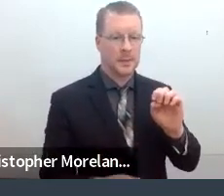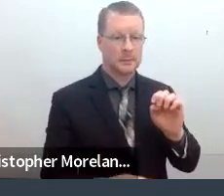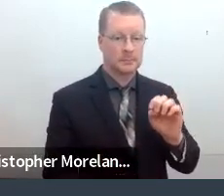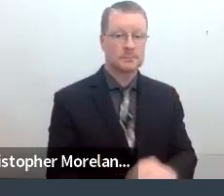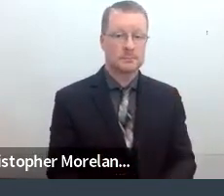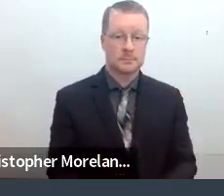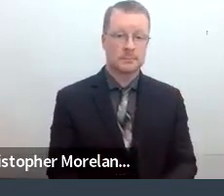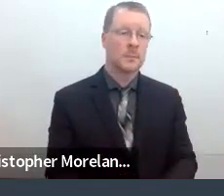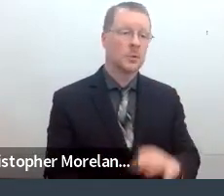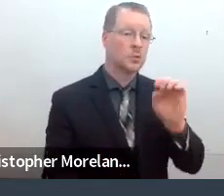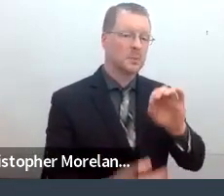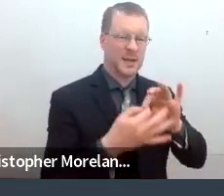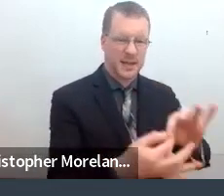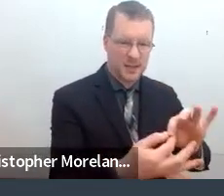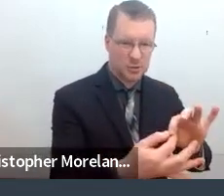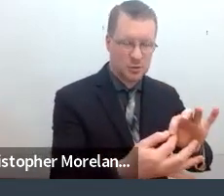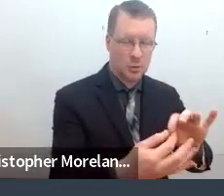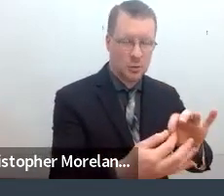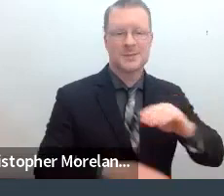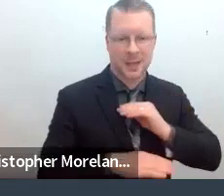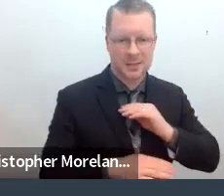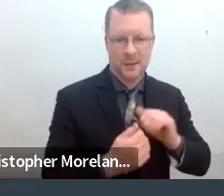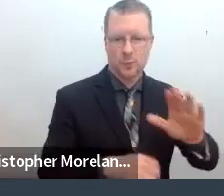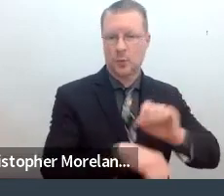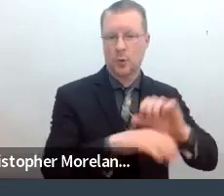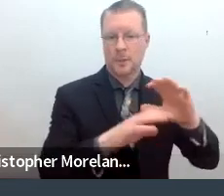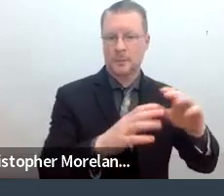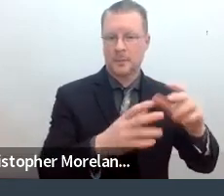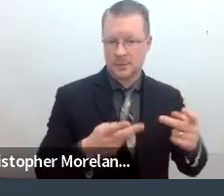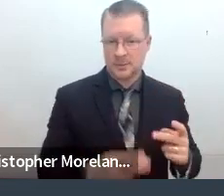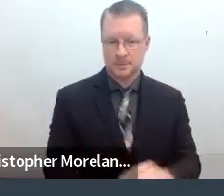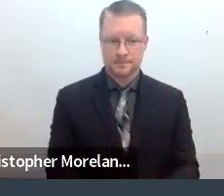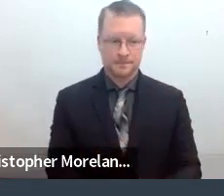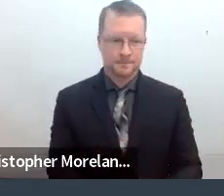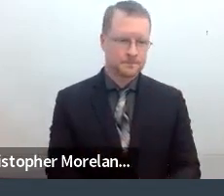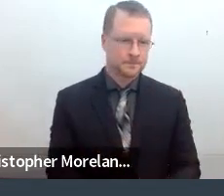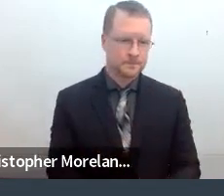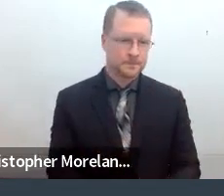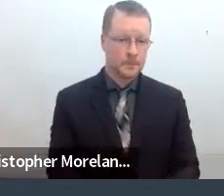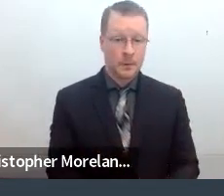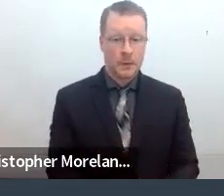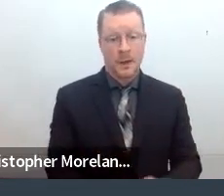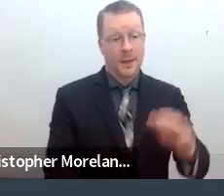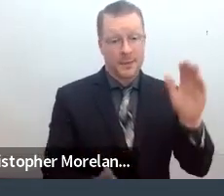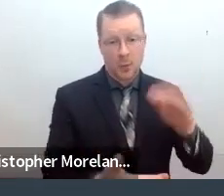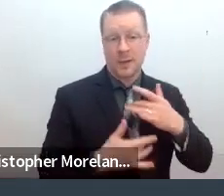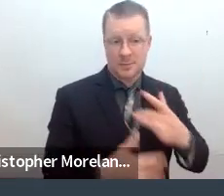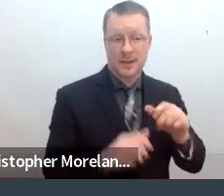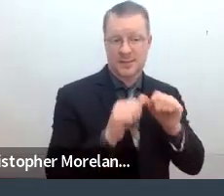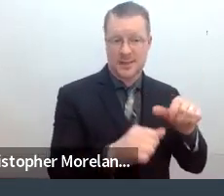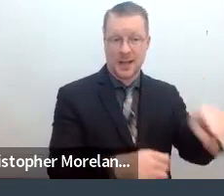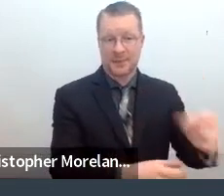those faculty that experienced harassment were less likely to be engaged or satisfied with their